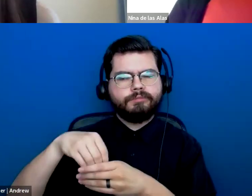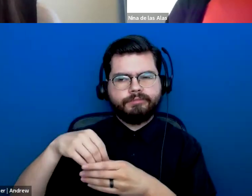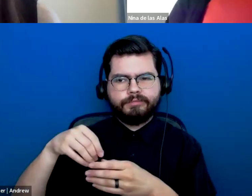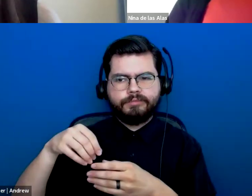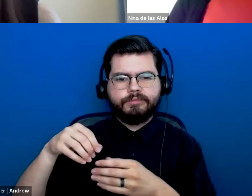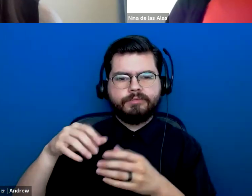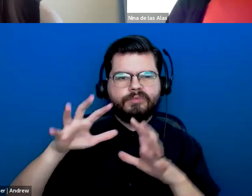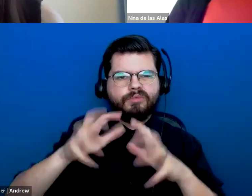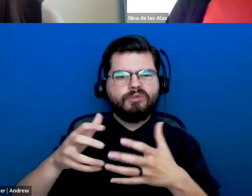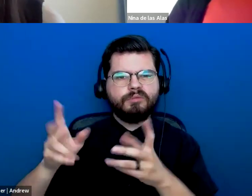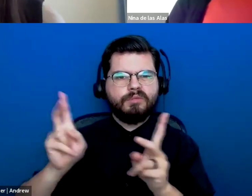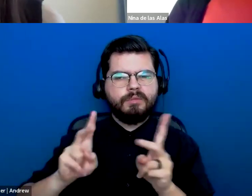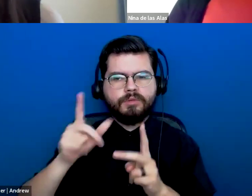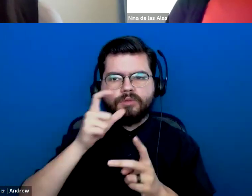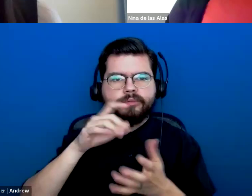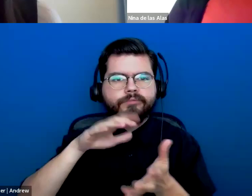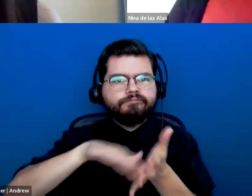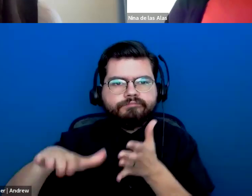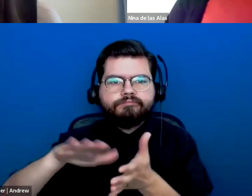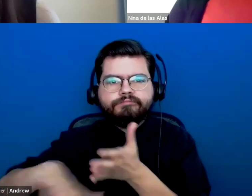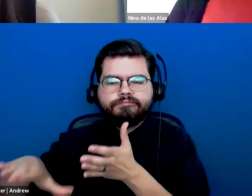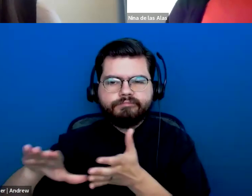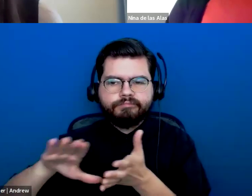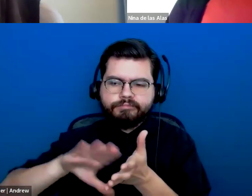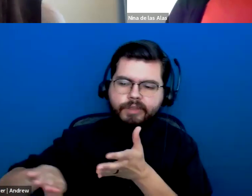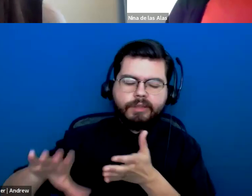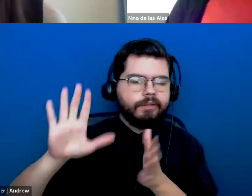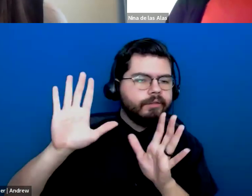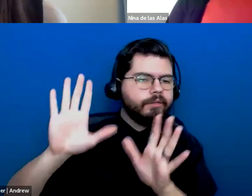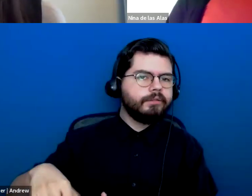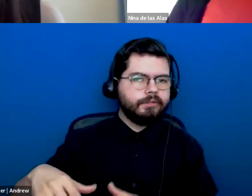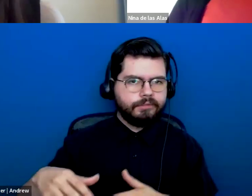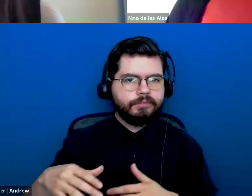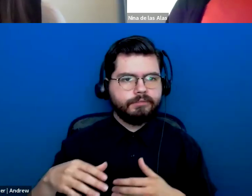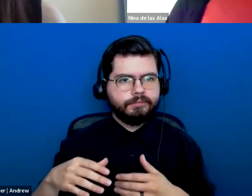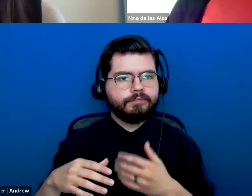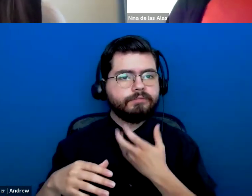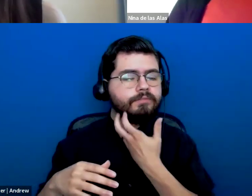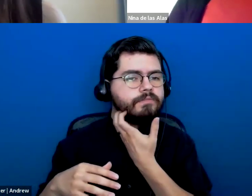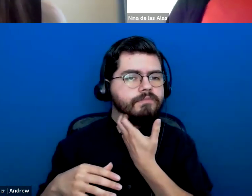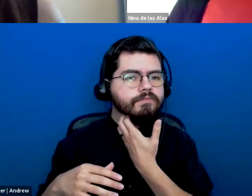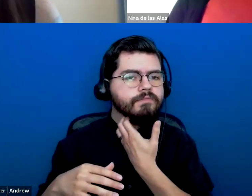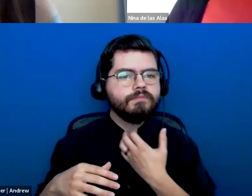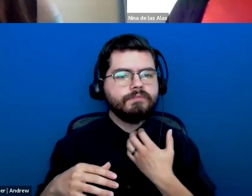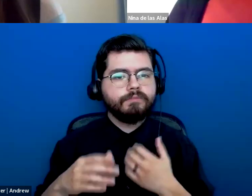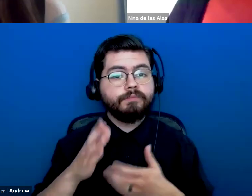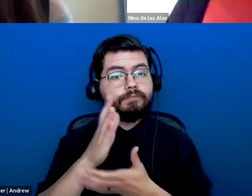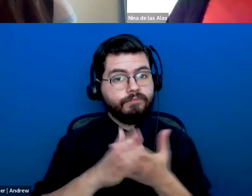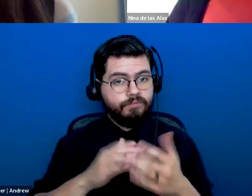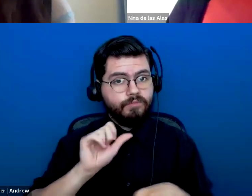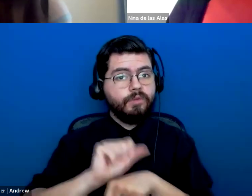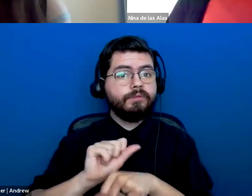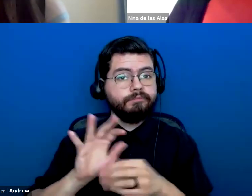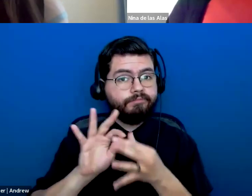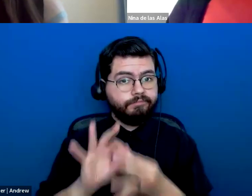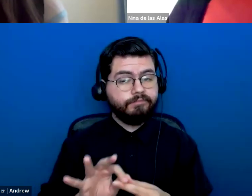I cannot speak for other universities, but for the university I'm working now, I know some of the work related to